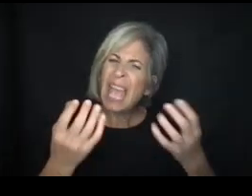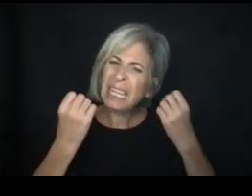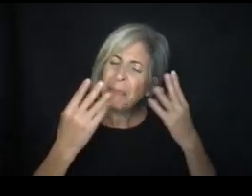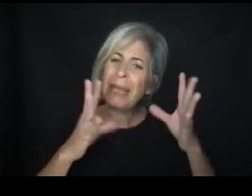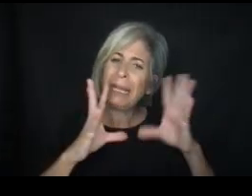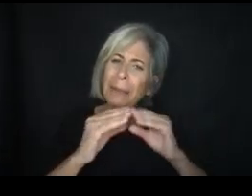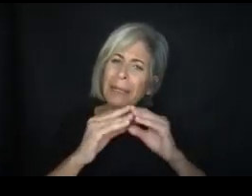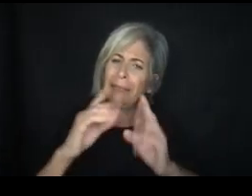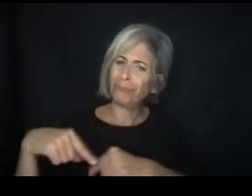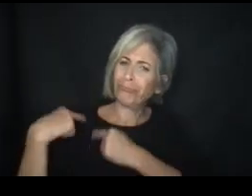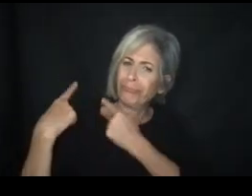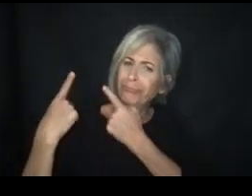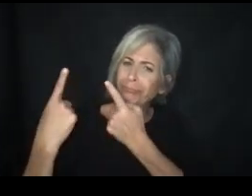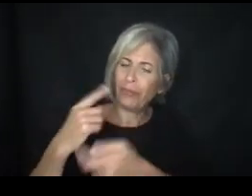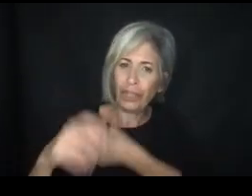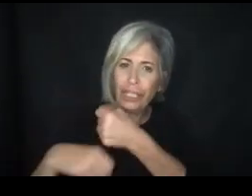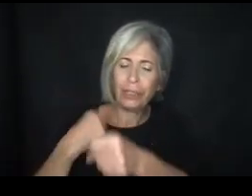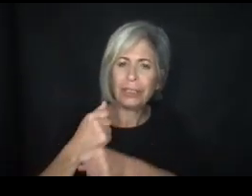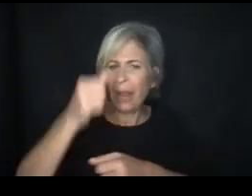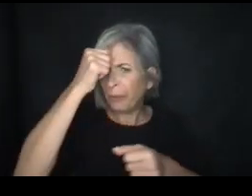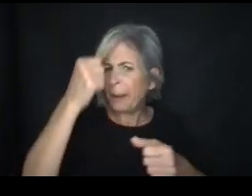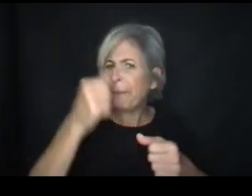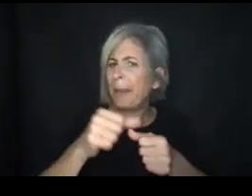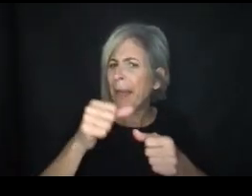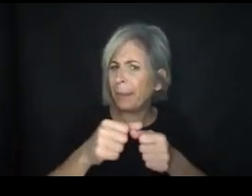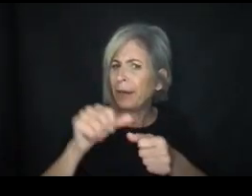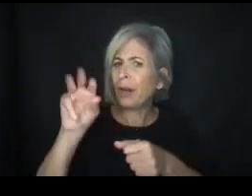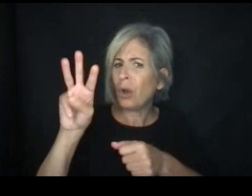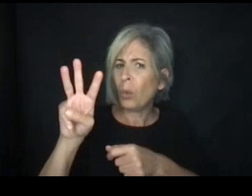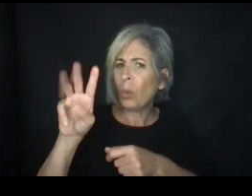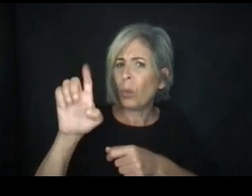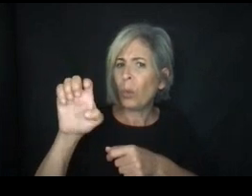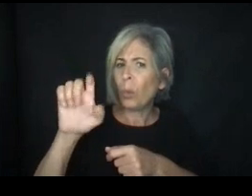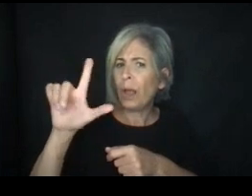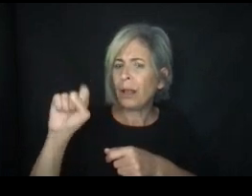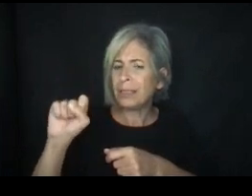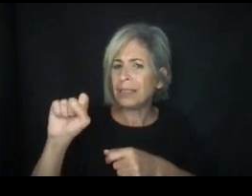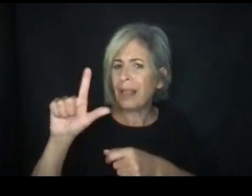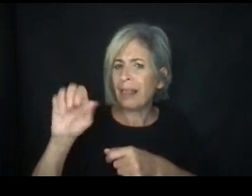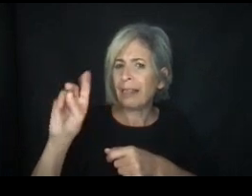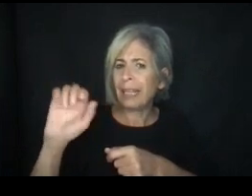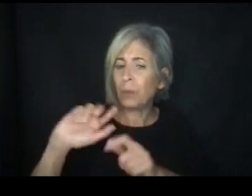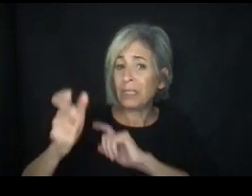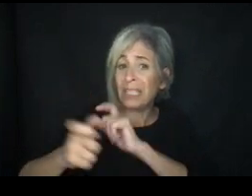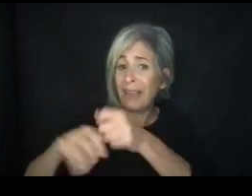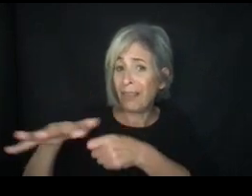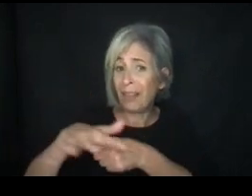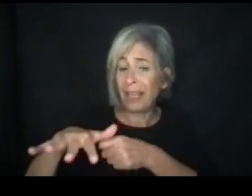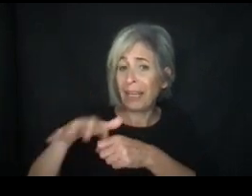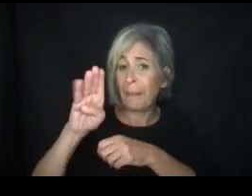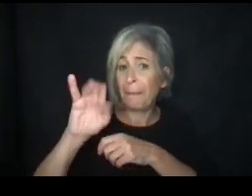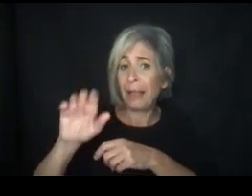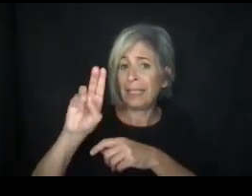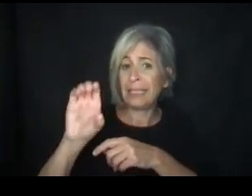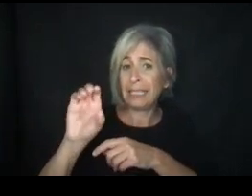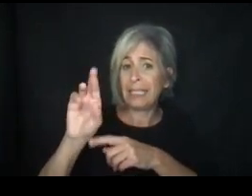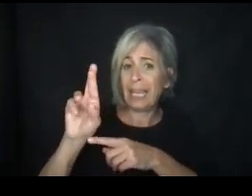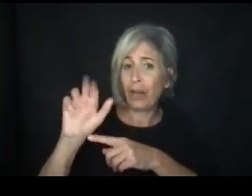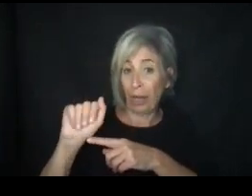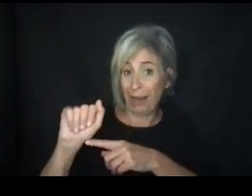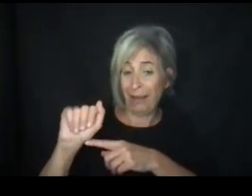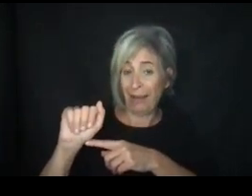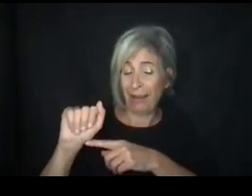years. I recall that Wells Landing was given the land by the CRA and